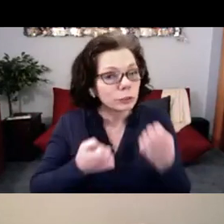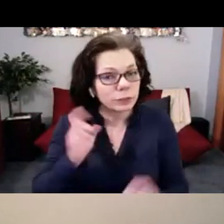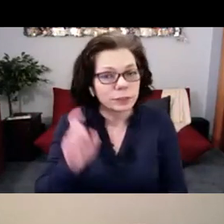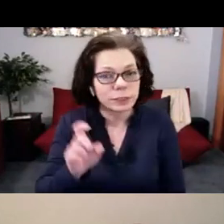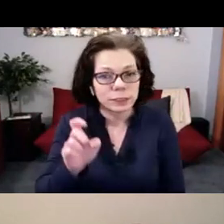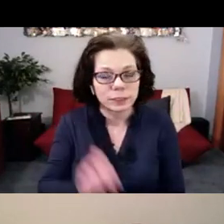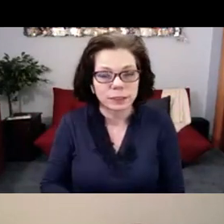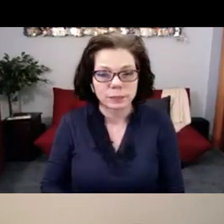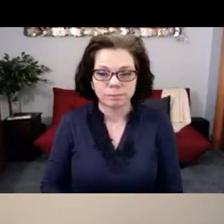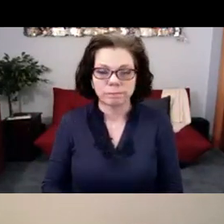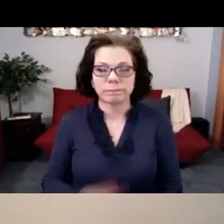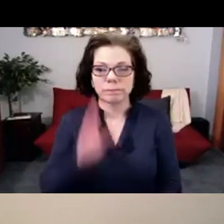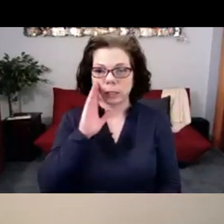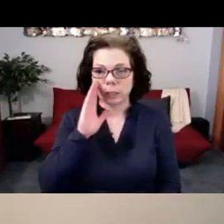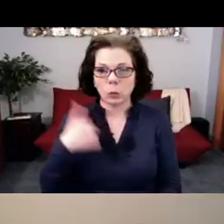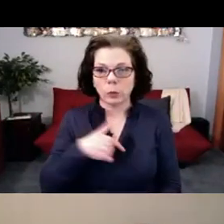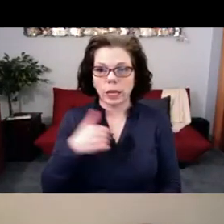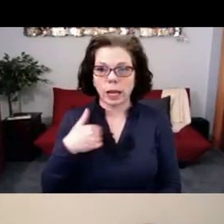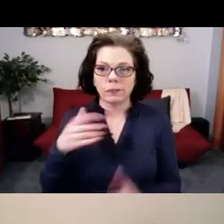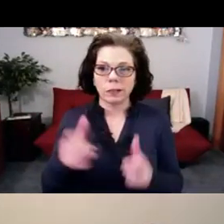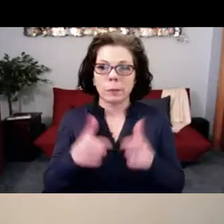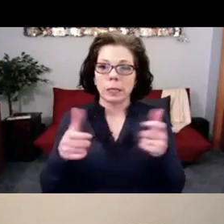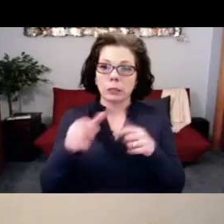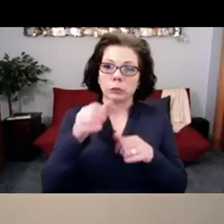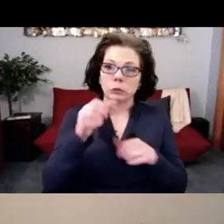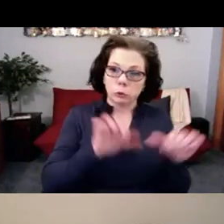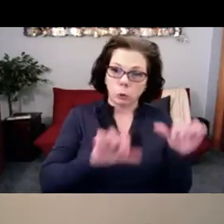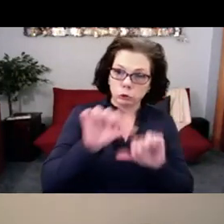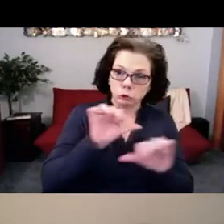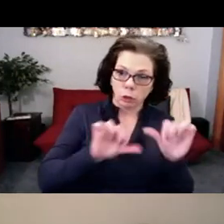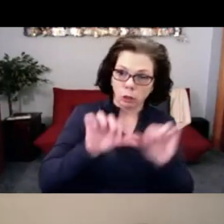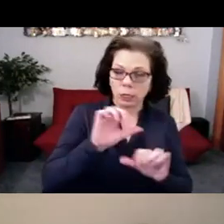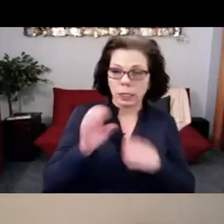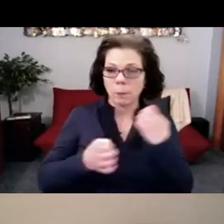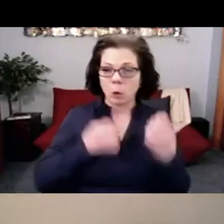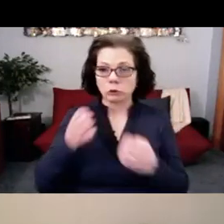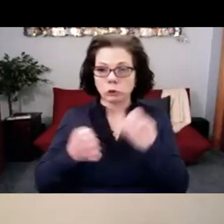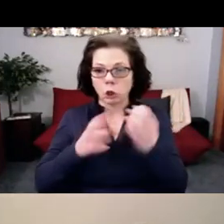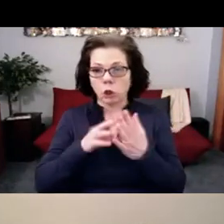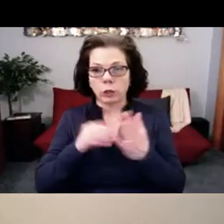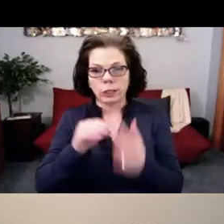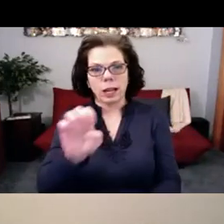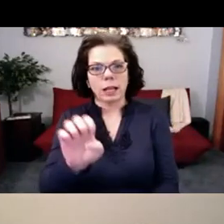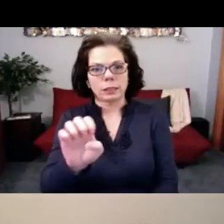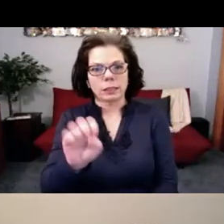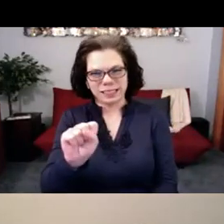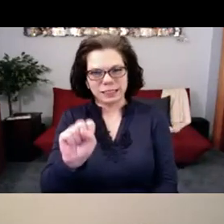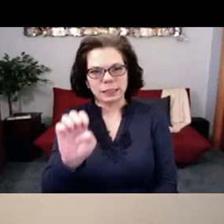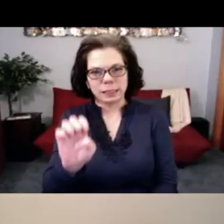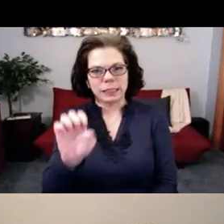that we have a big social emotional learning program that's also known as SEL, and we went over that a little bit in